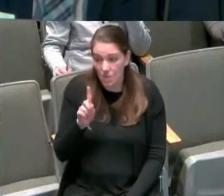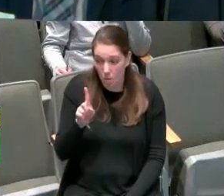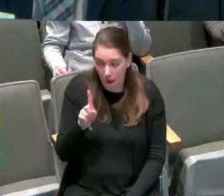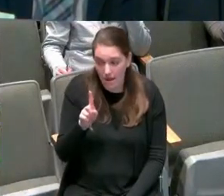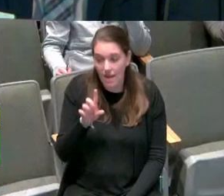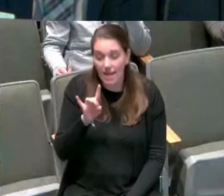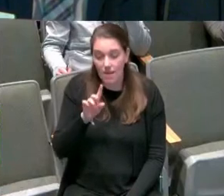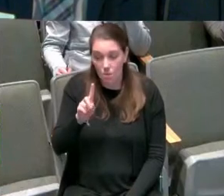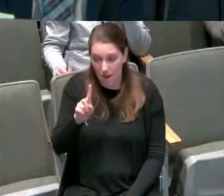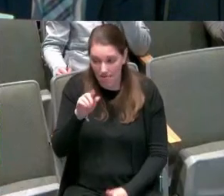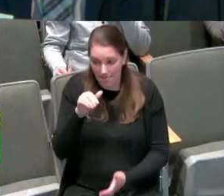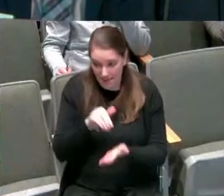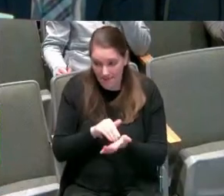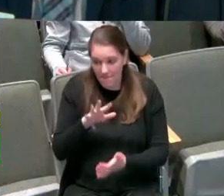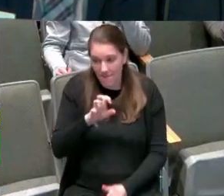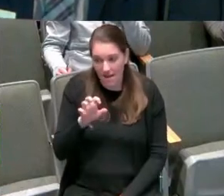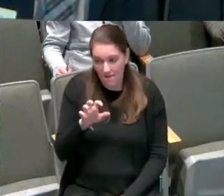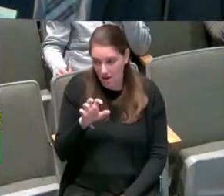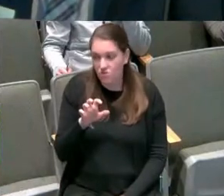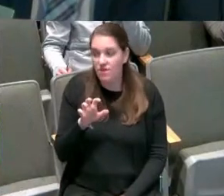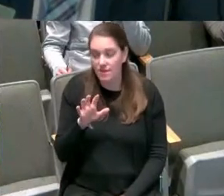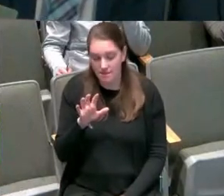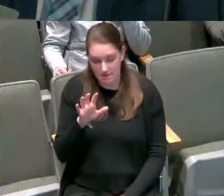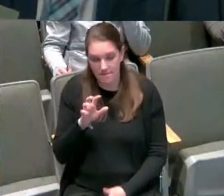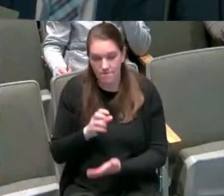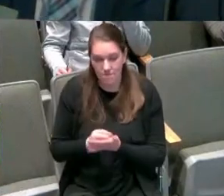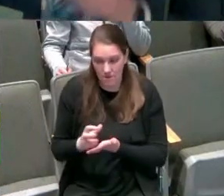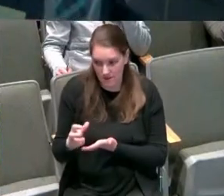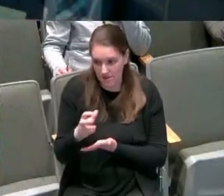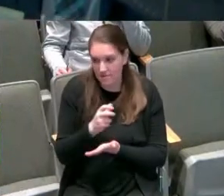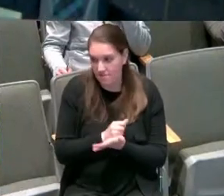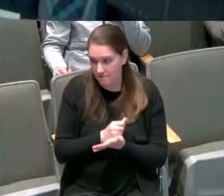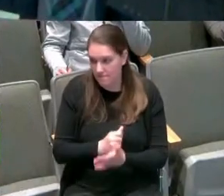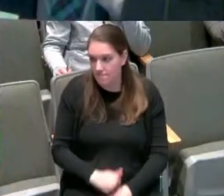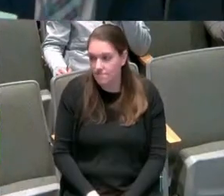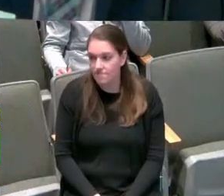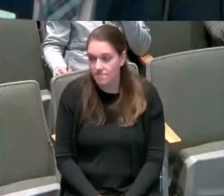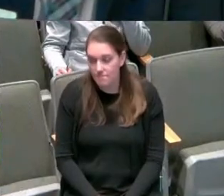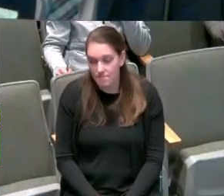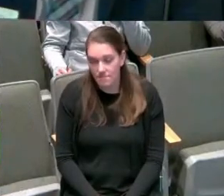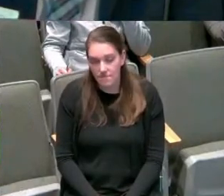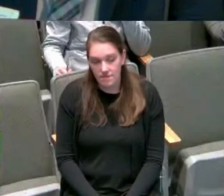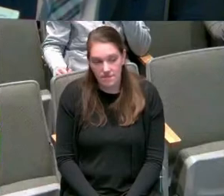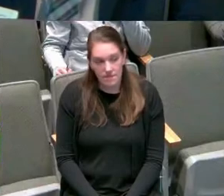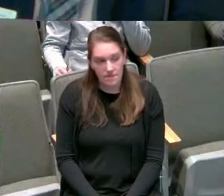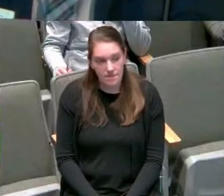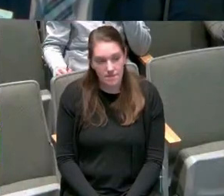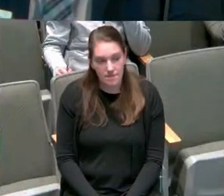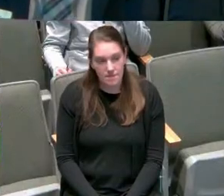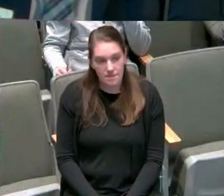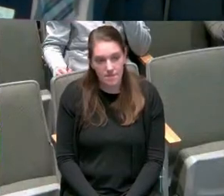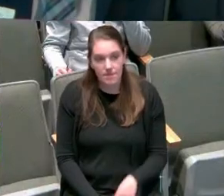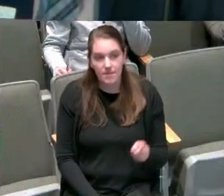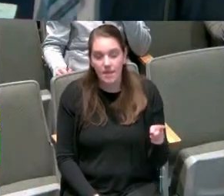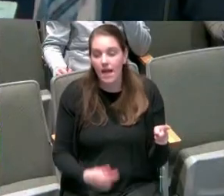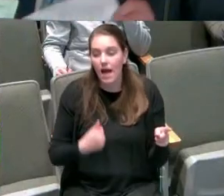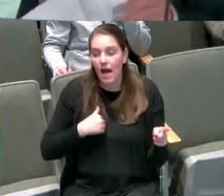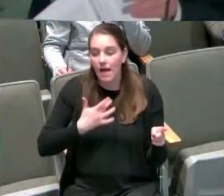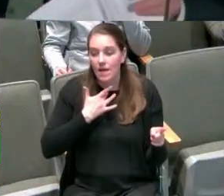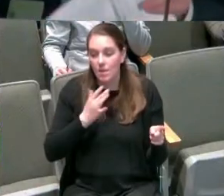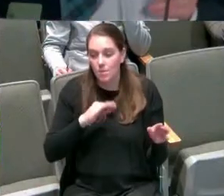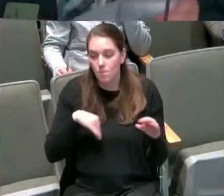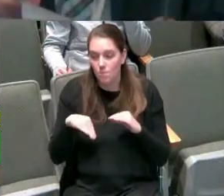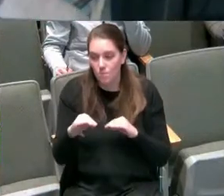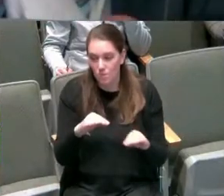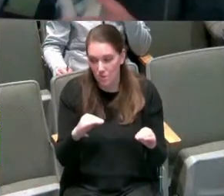I I moved too quickly and we are gonna do the vote again so I'm going to ask